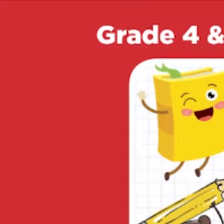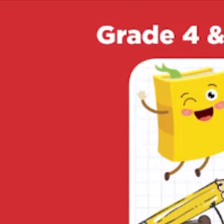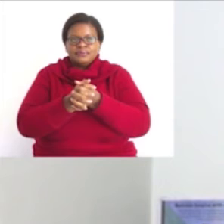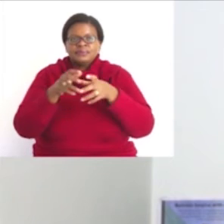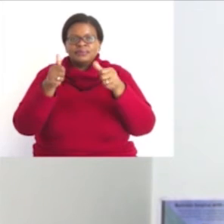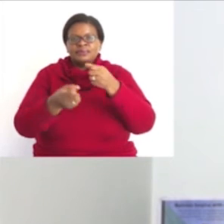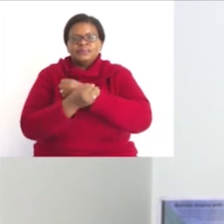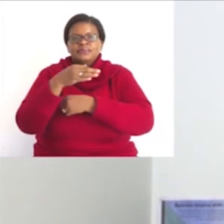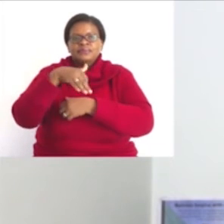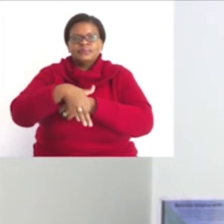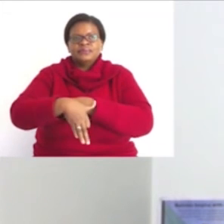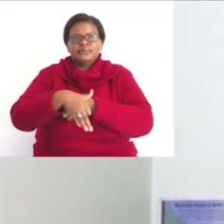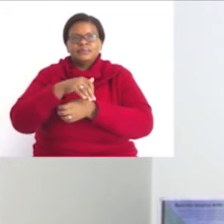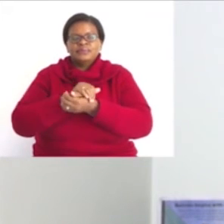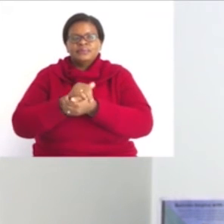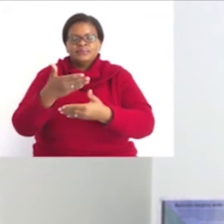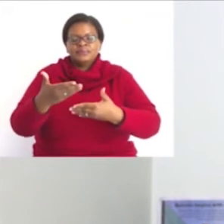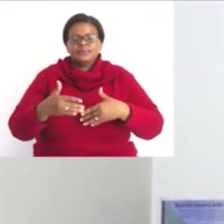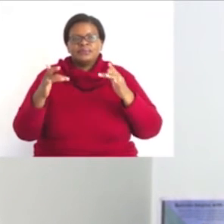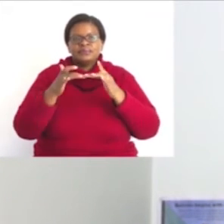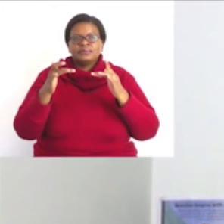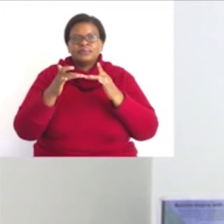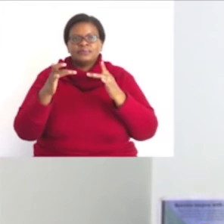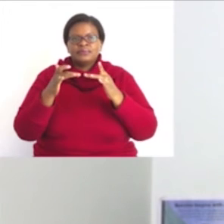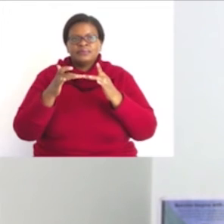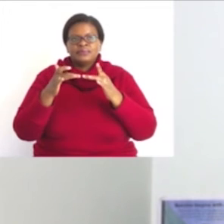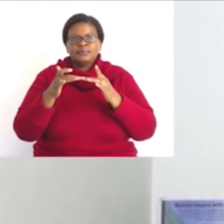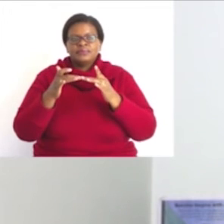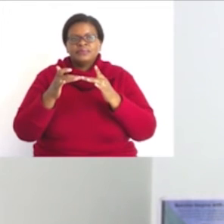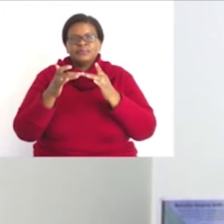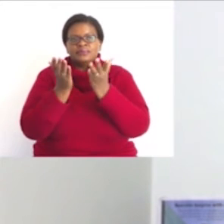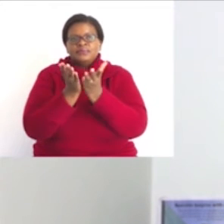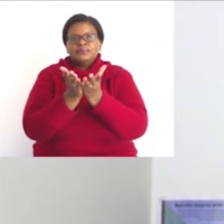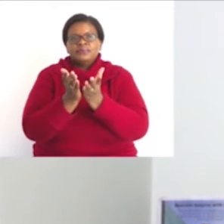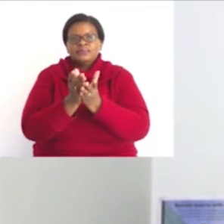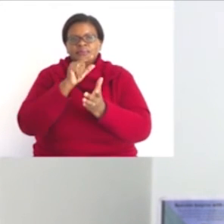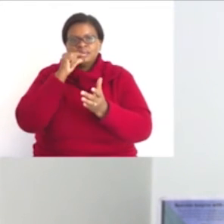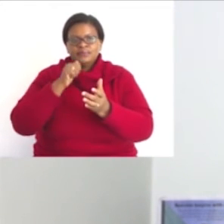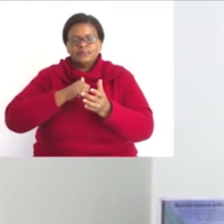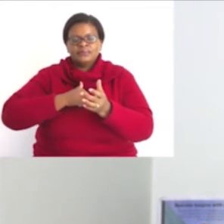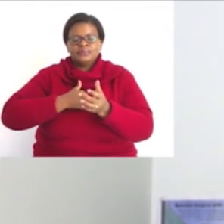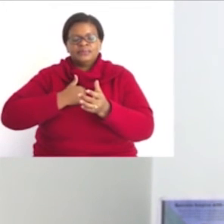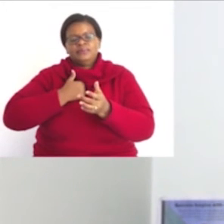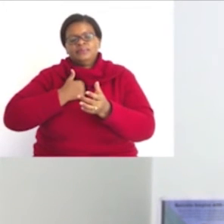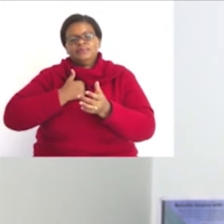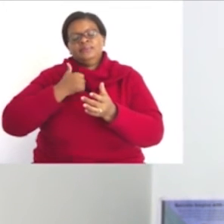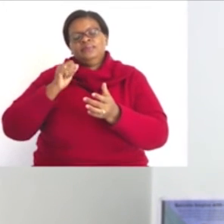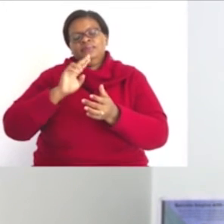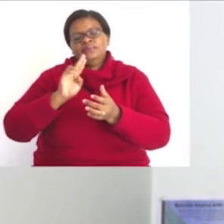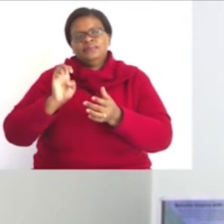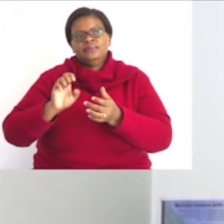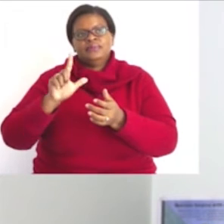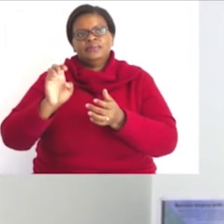Good morning, Namibia. Welcome to my Zone Online School. My name is Piers Akanime, and